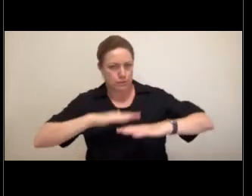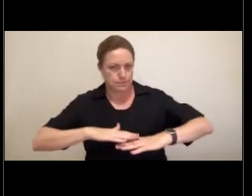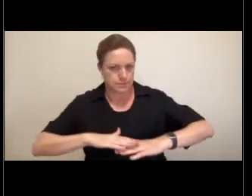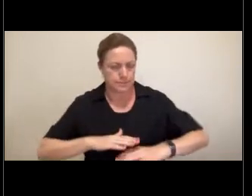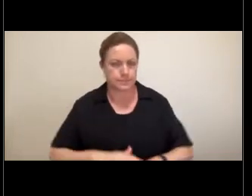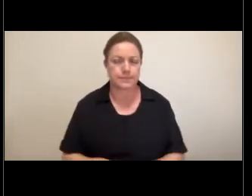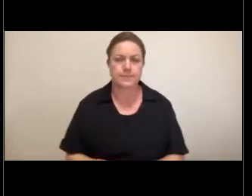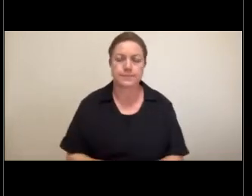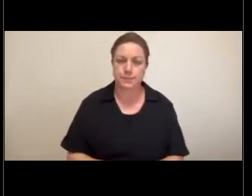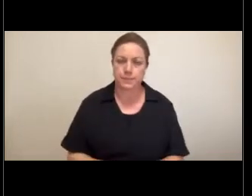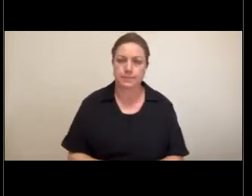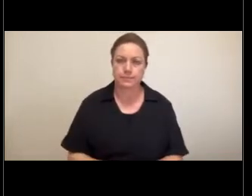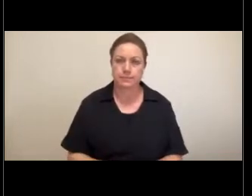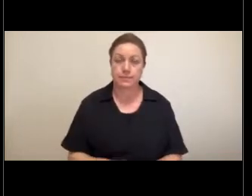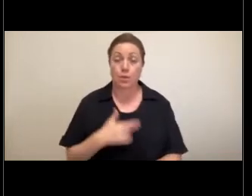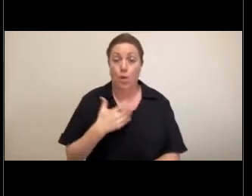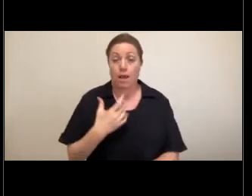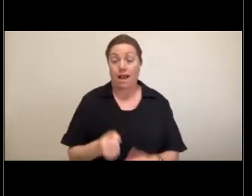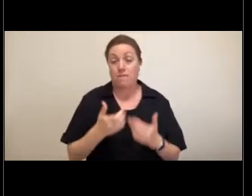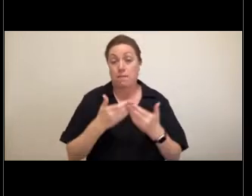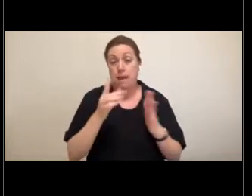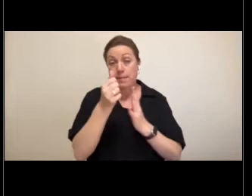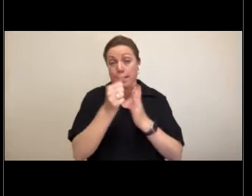to Ashley to introduce that.